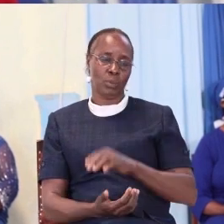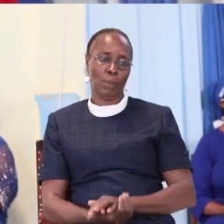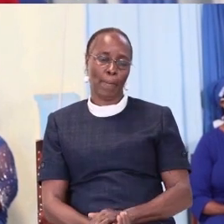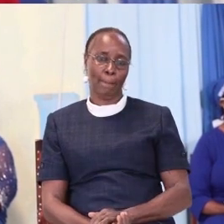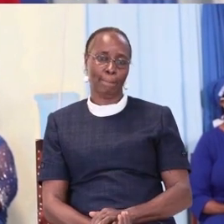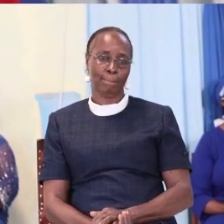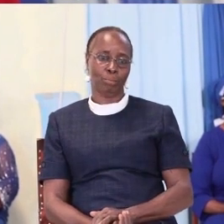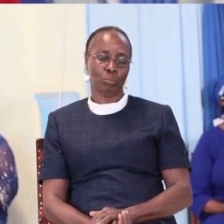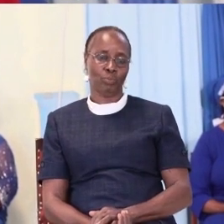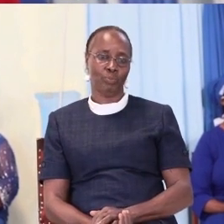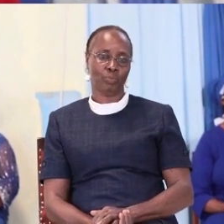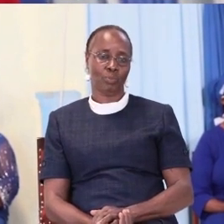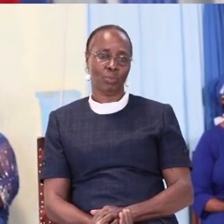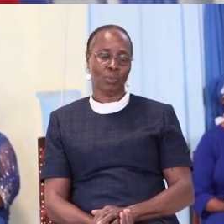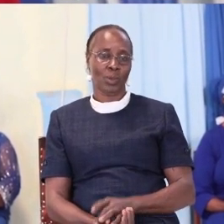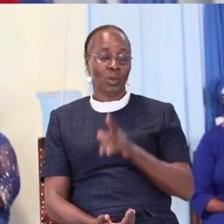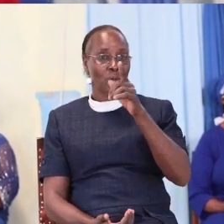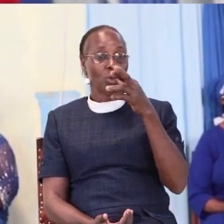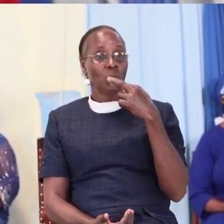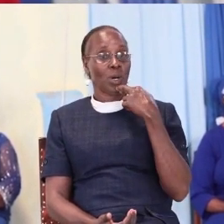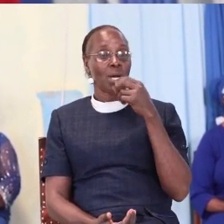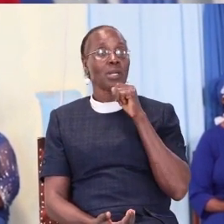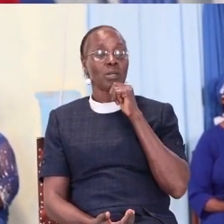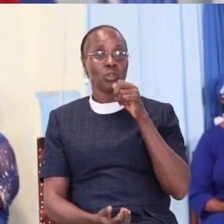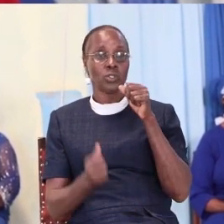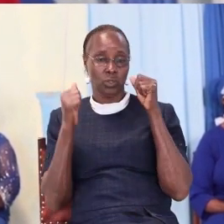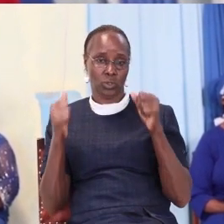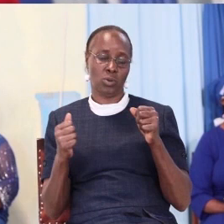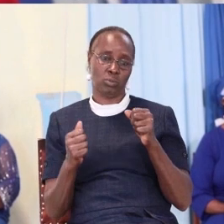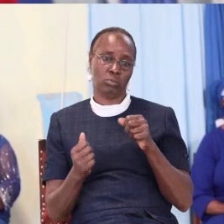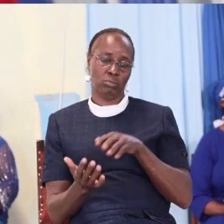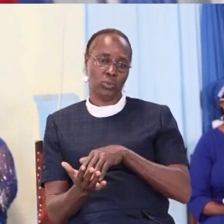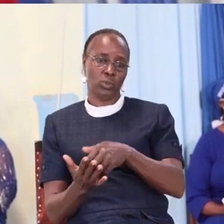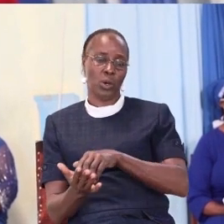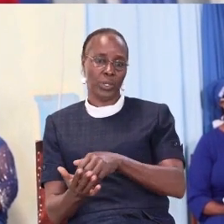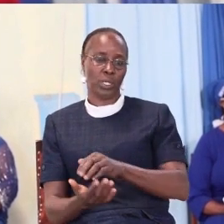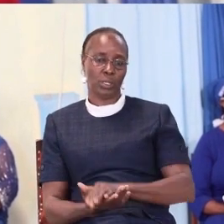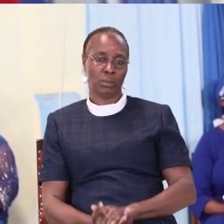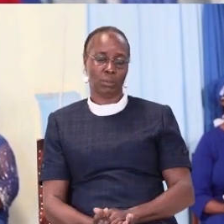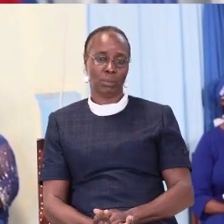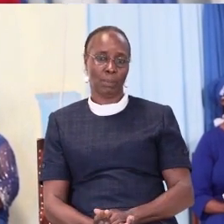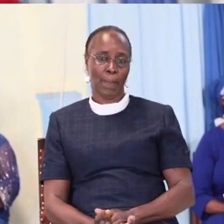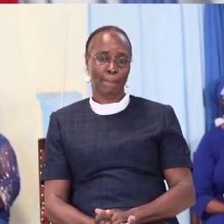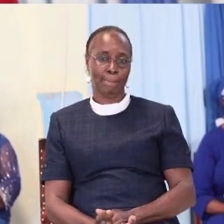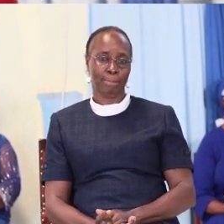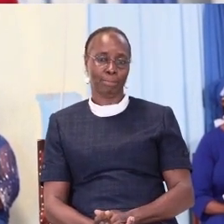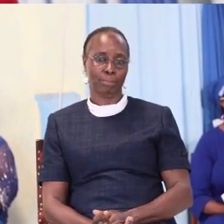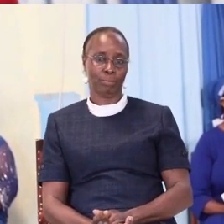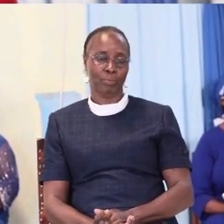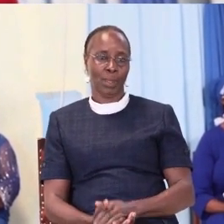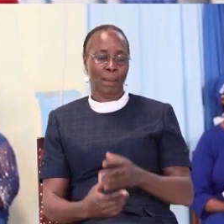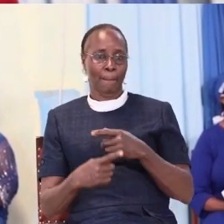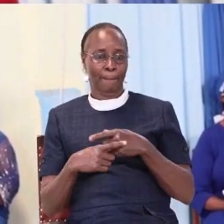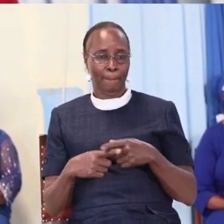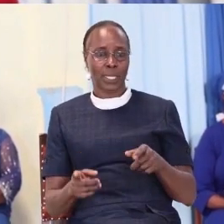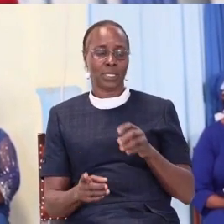are good and do what is right that the Lord is letting you take their land. He